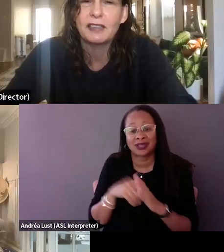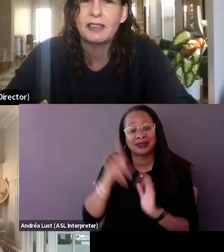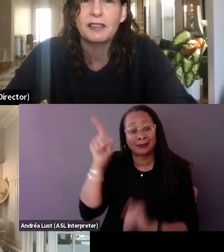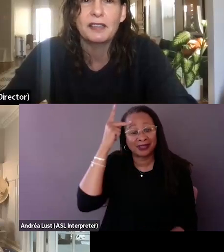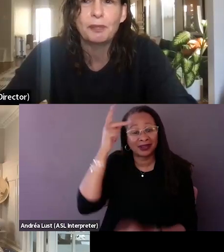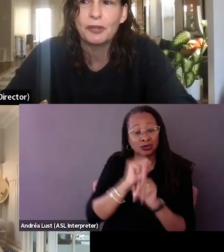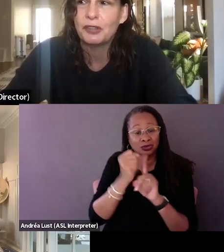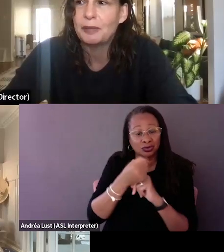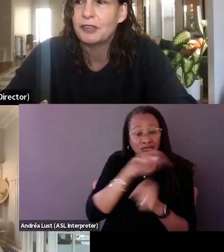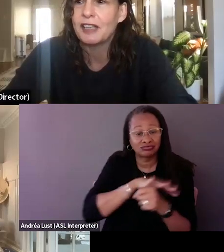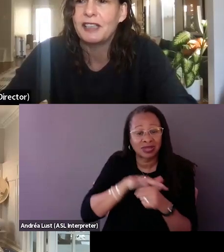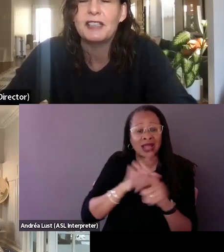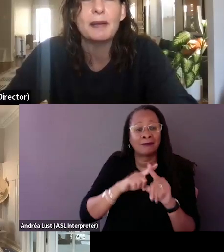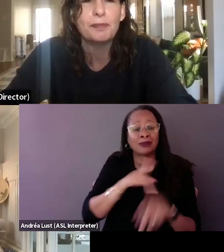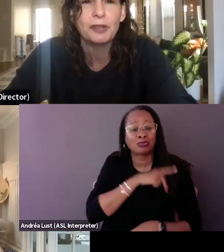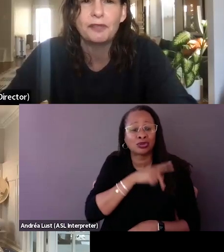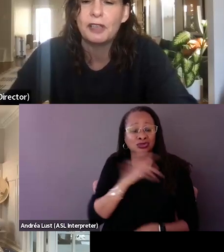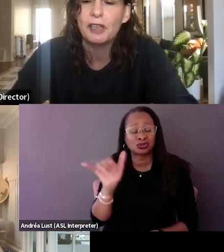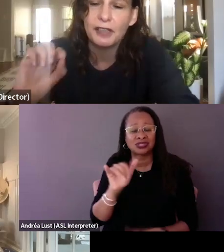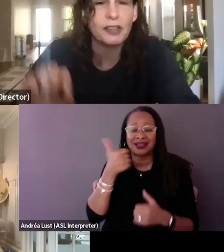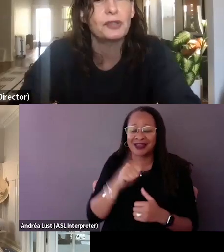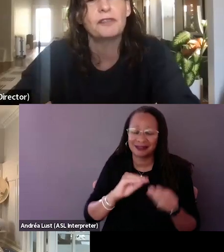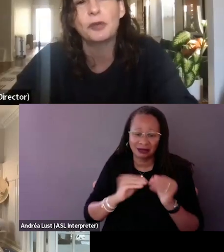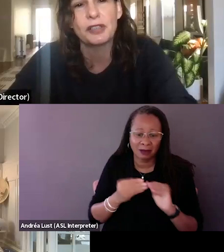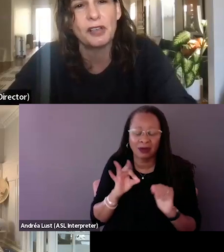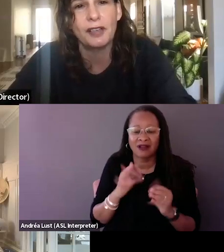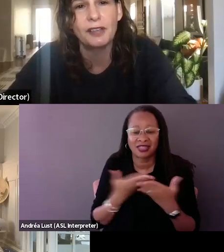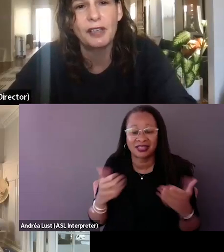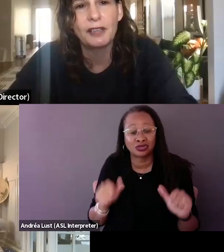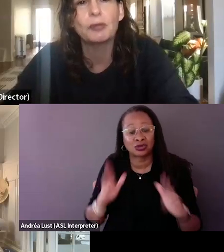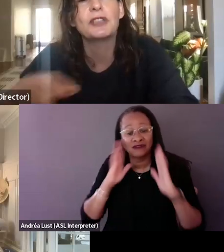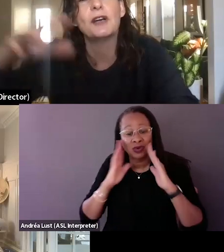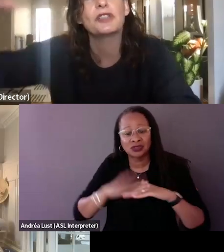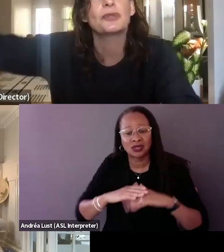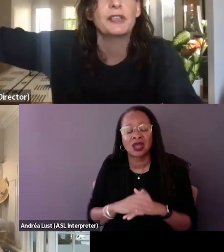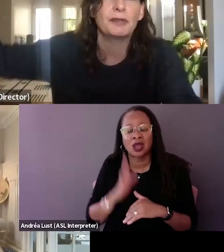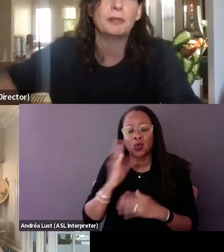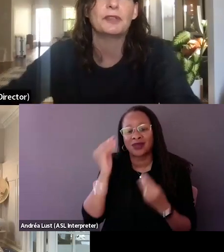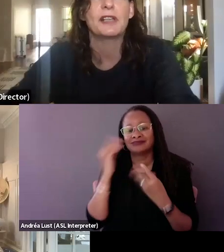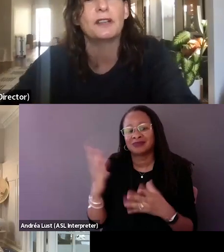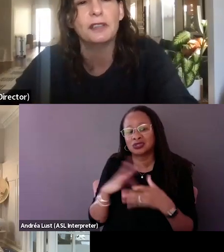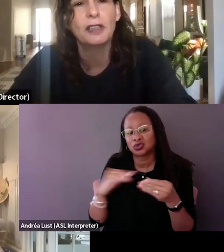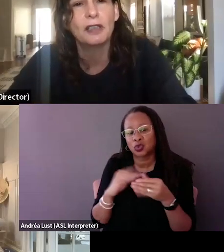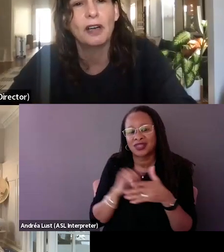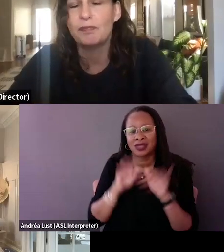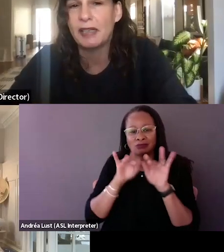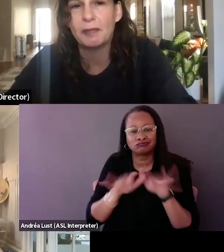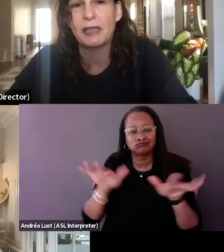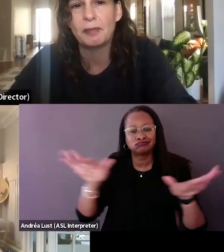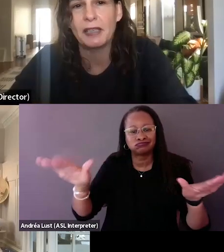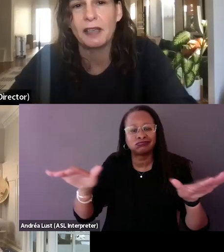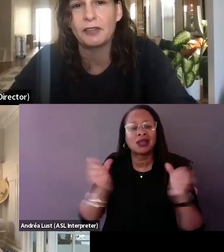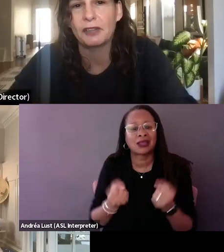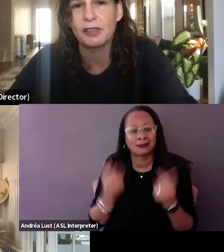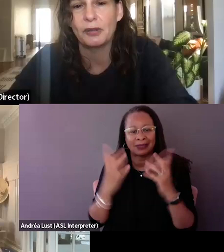It's like in the personal. I mean, there's any number of things that you can focus on that will tell a story that ripples out on many,